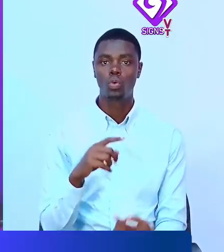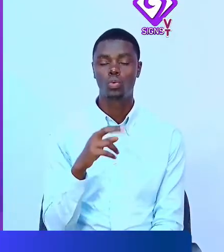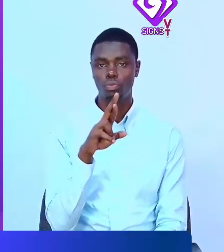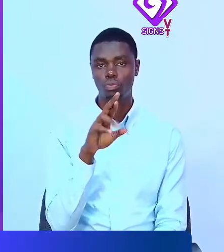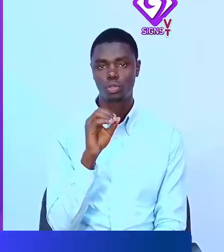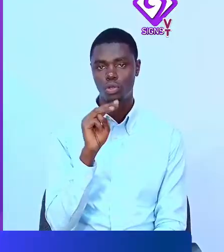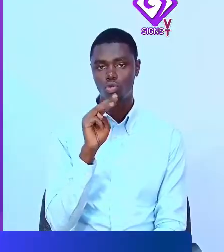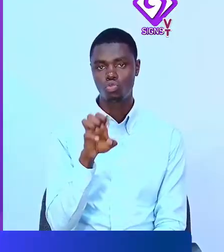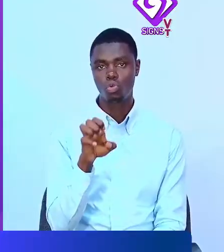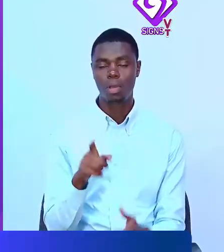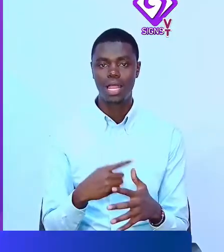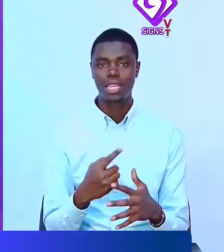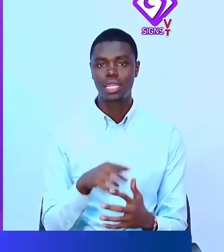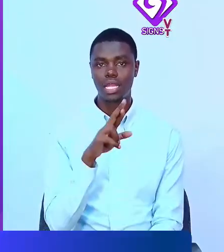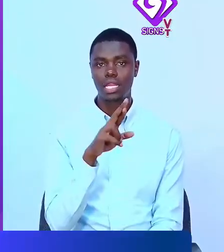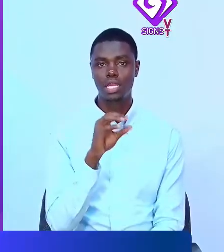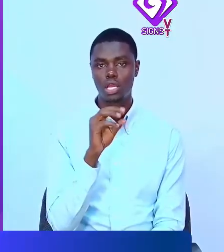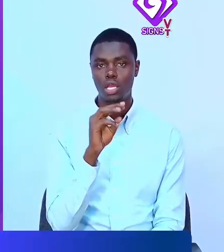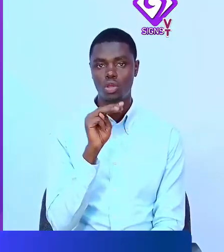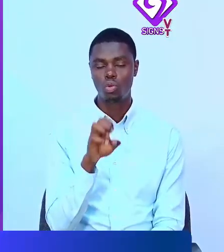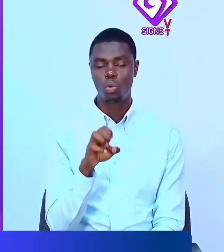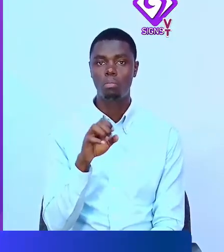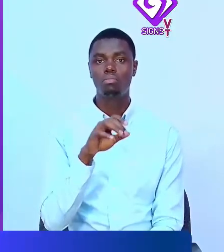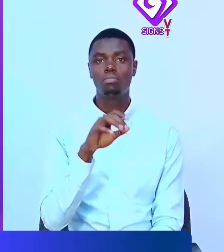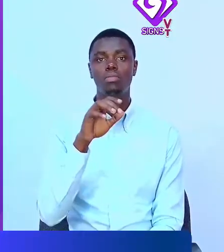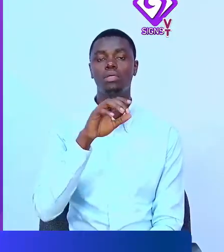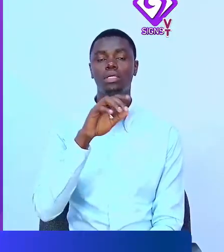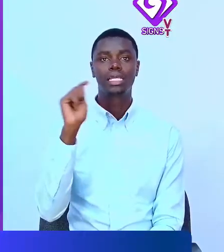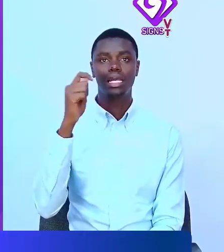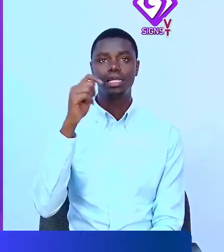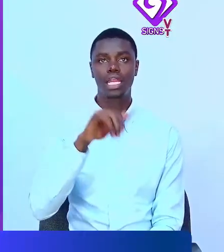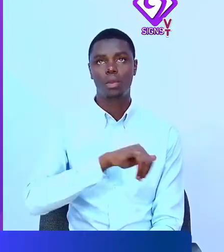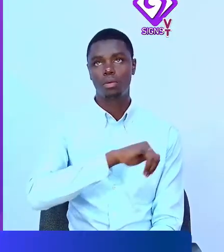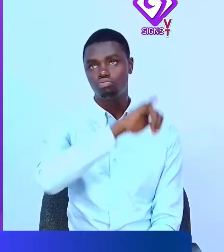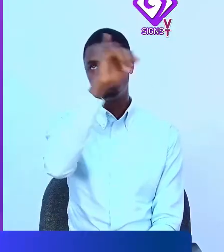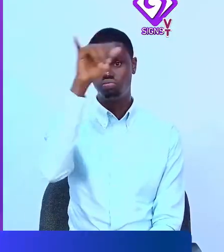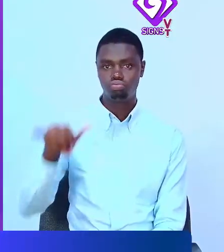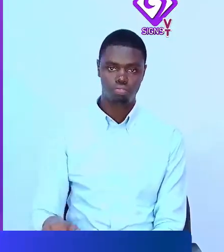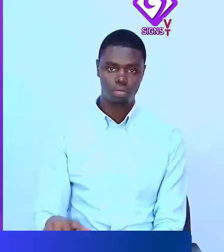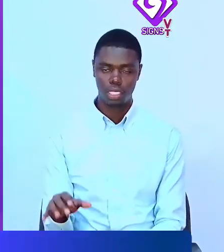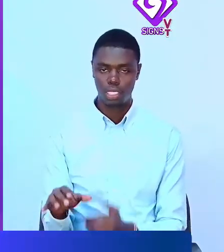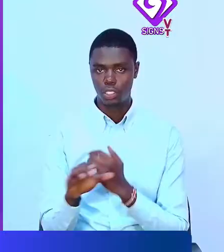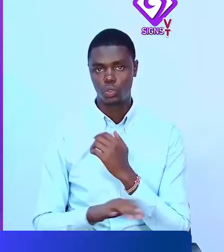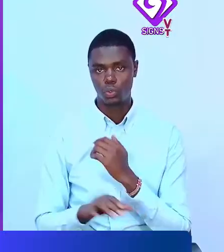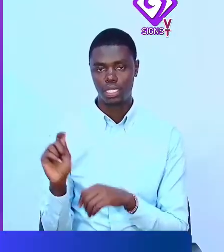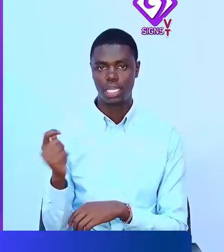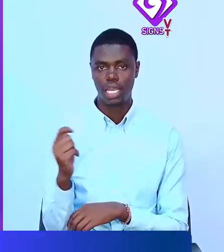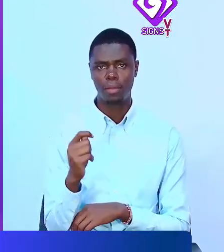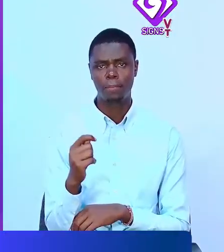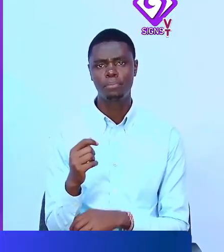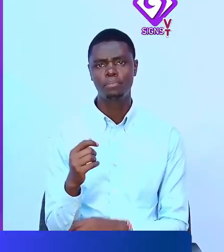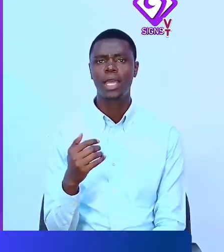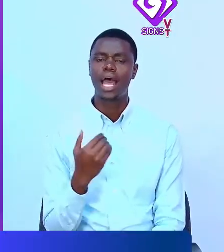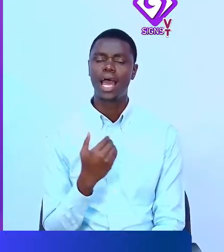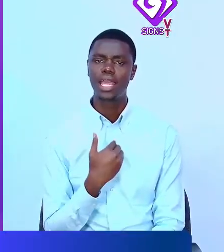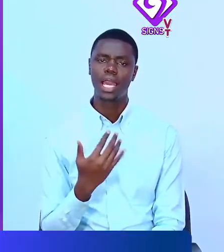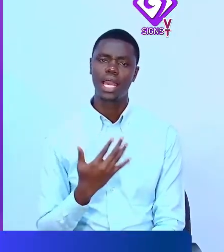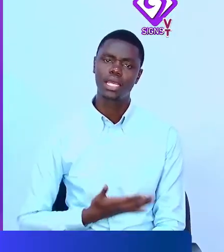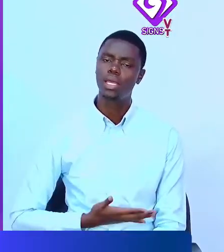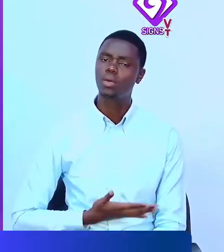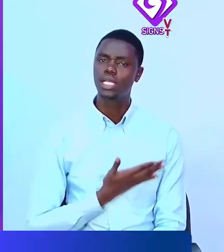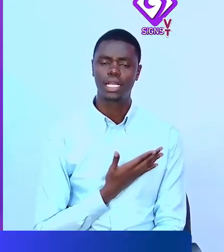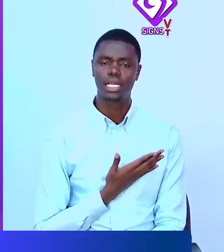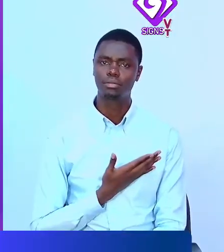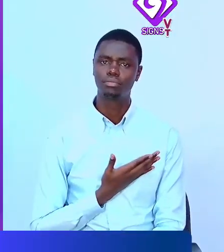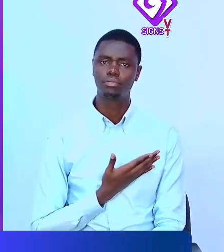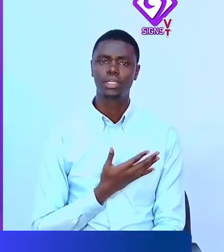Yes. Then Rome, I was picked by Kenya Airways, landing back to my country. Yeah. Why am I telling you this story? Because I got so mad that